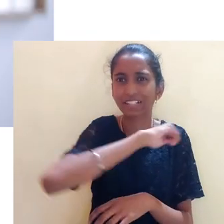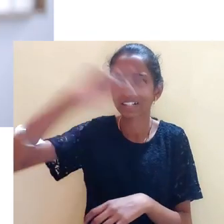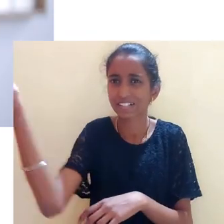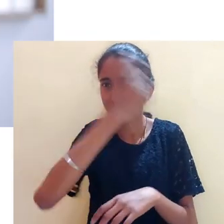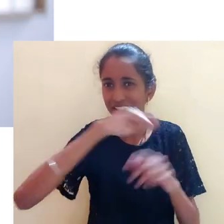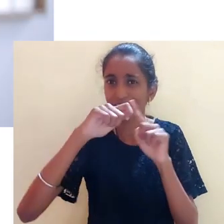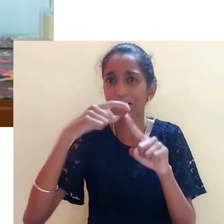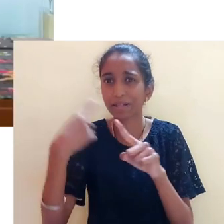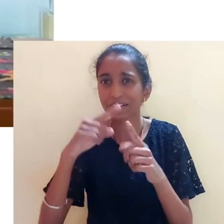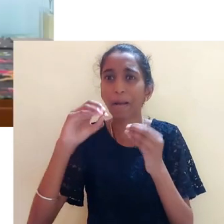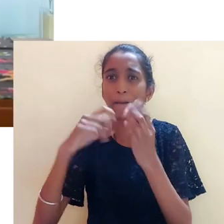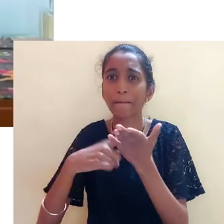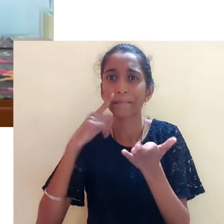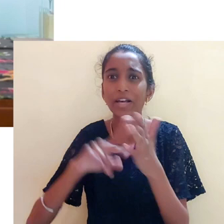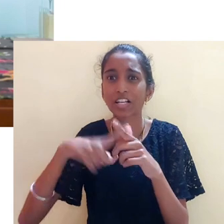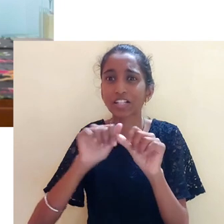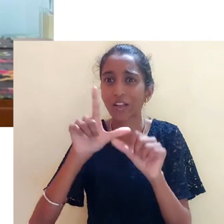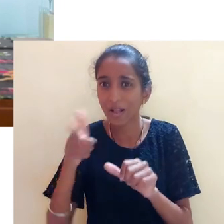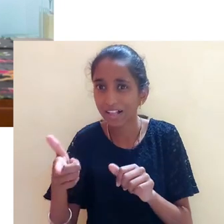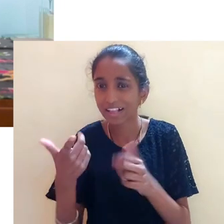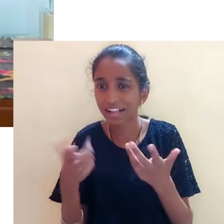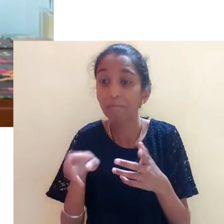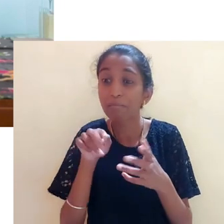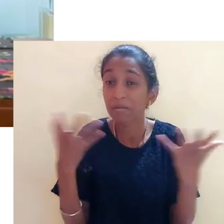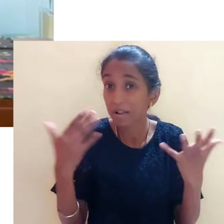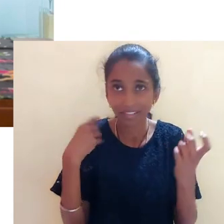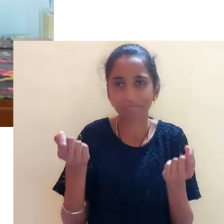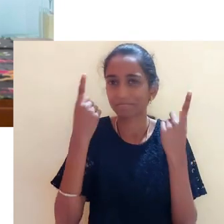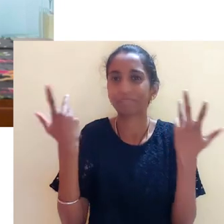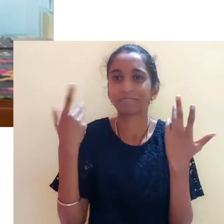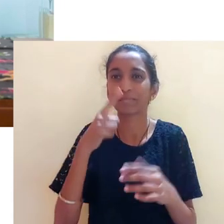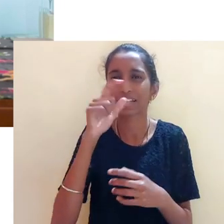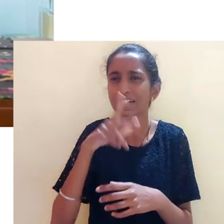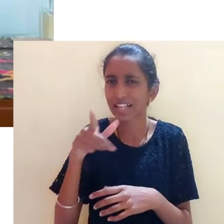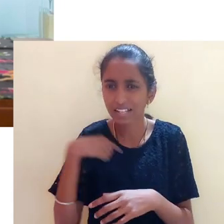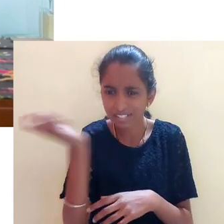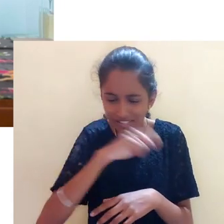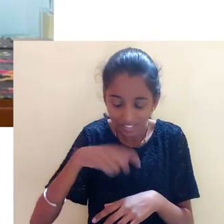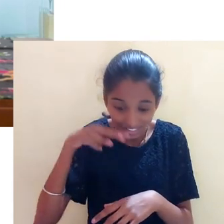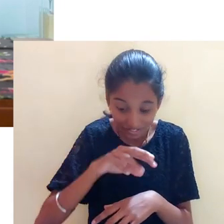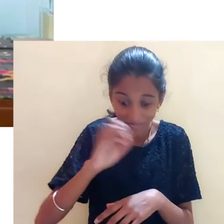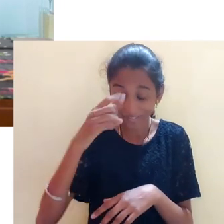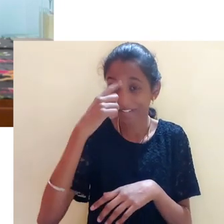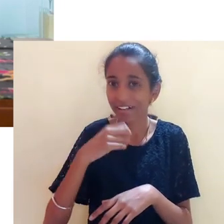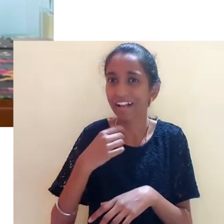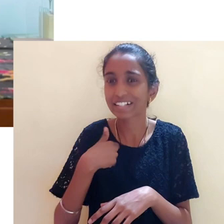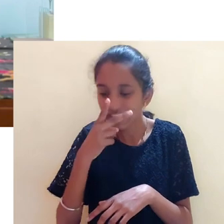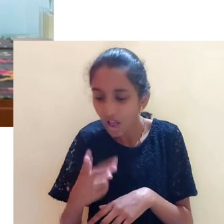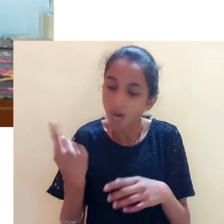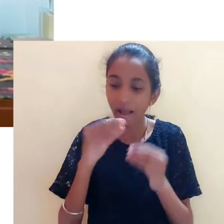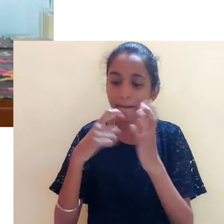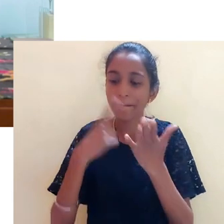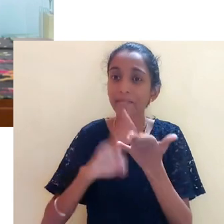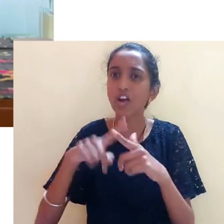racket and a brain job. I don't know what either of them are doing here. I didn't pick up the table tennis racket at all, I have to say. I just